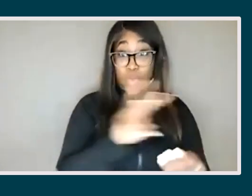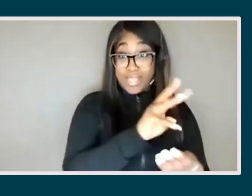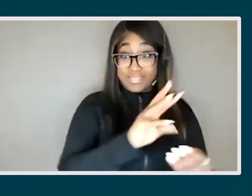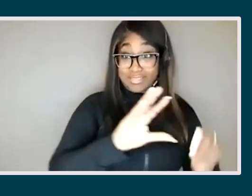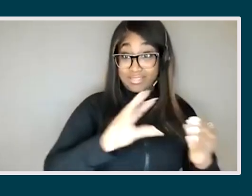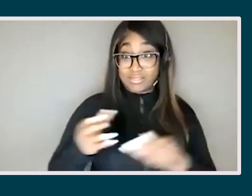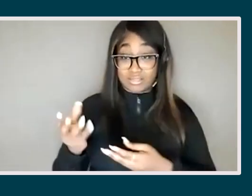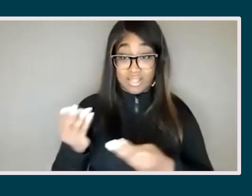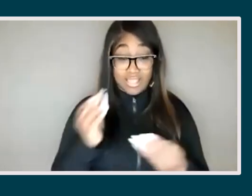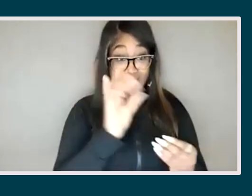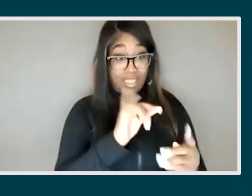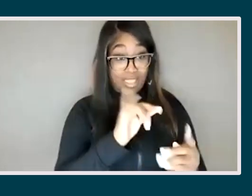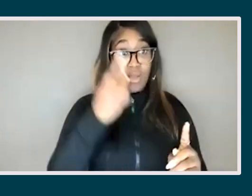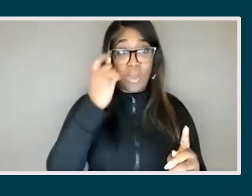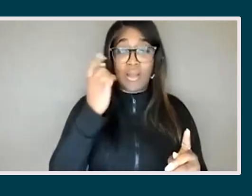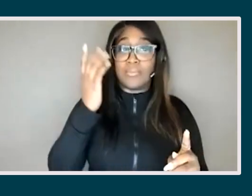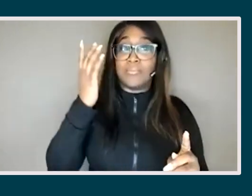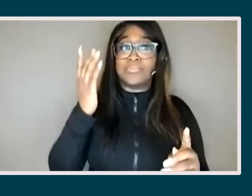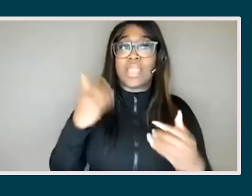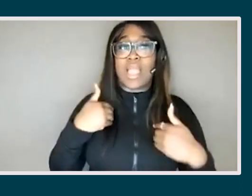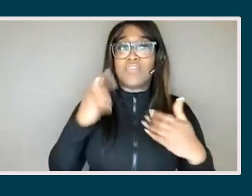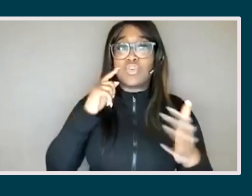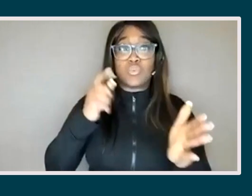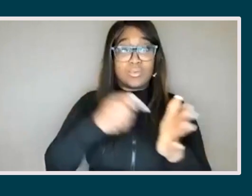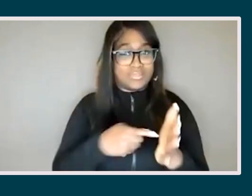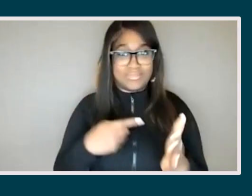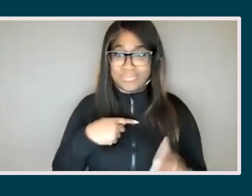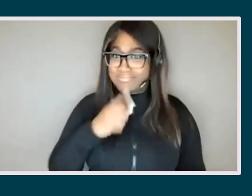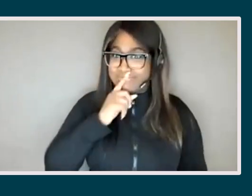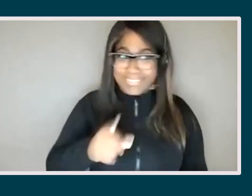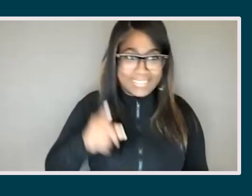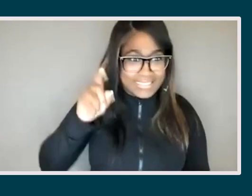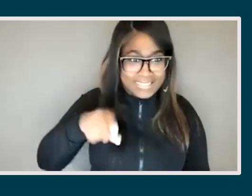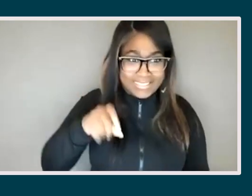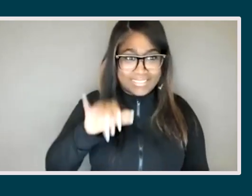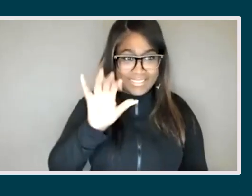recognition that we freaking need it. And